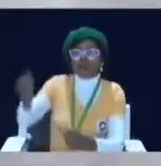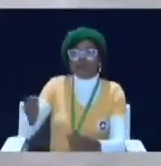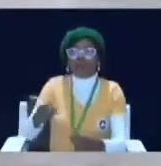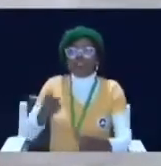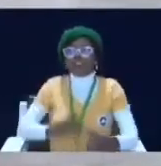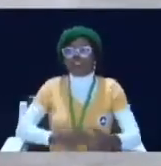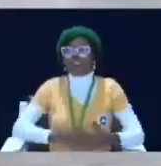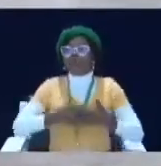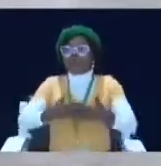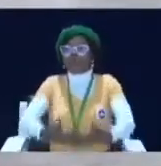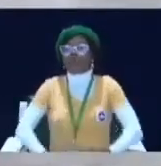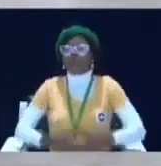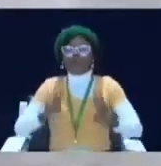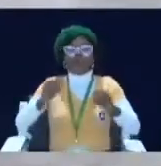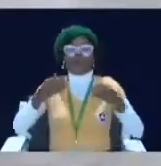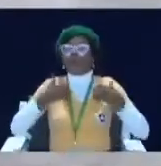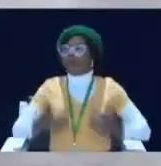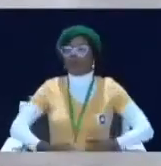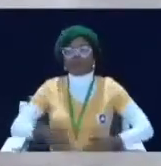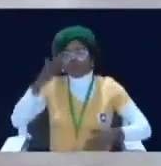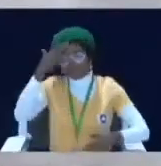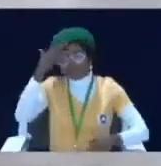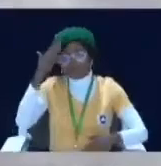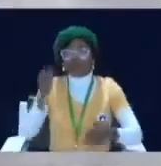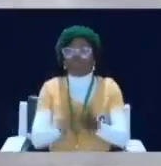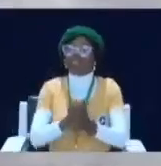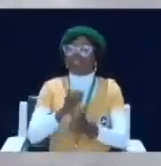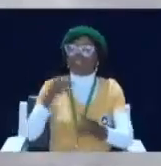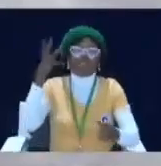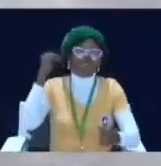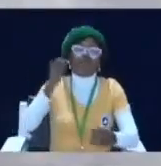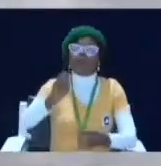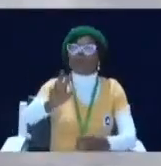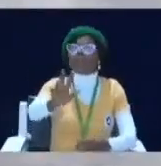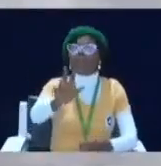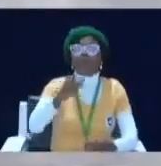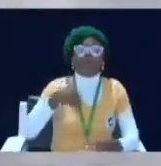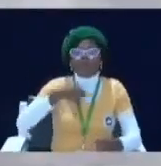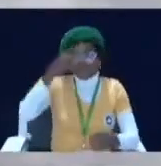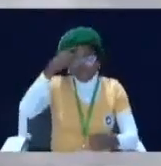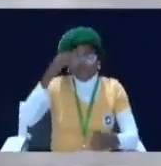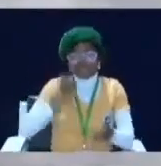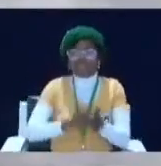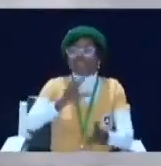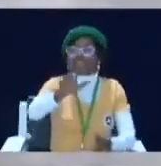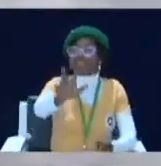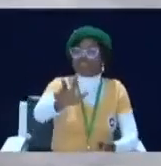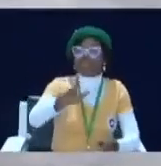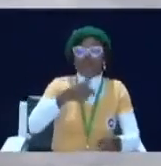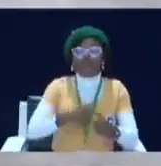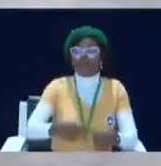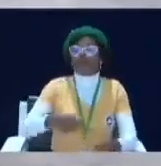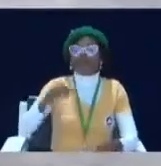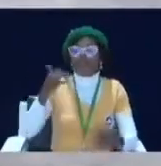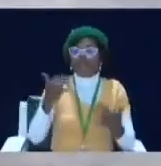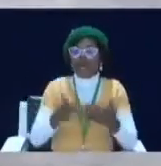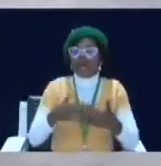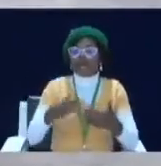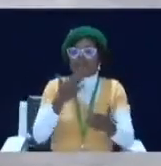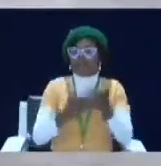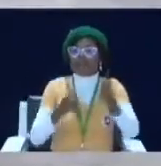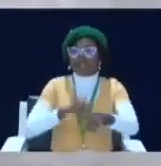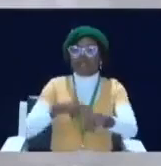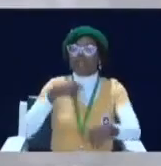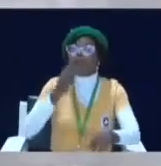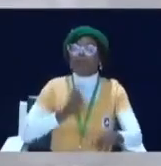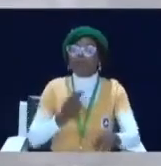pregnancy, nobody knew her sex. Nobody could determine either she's a male or a female. But we